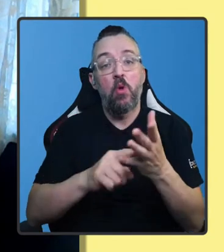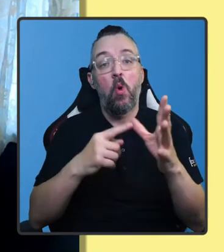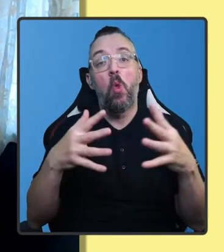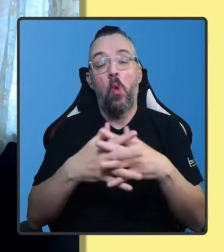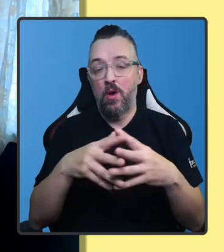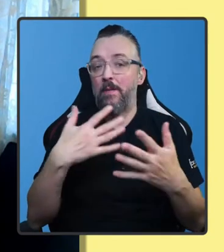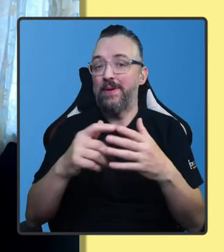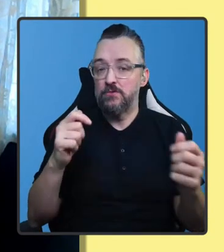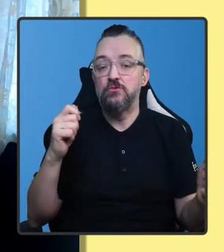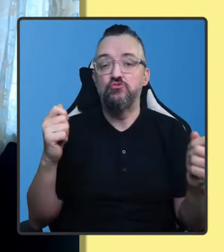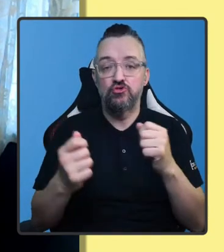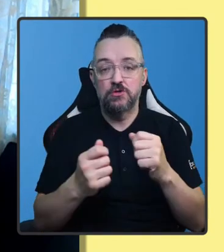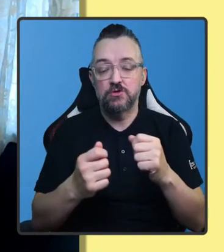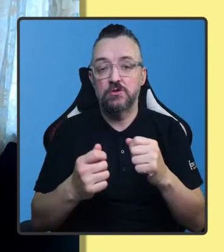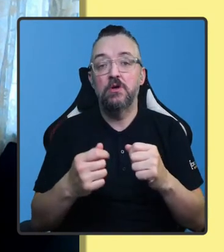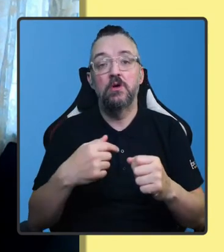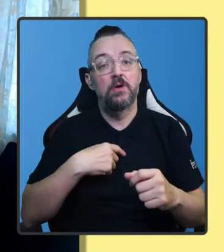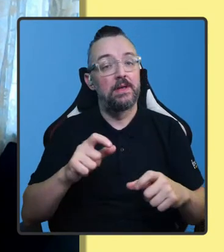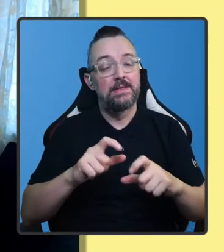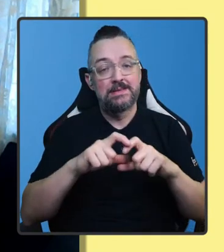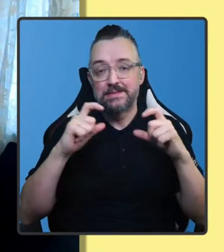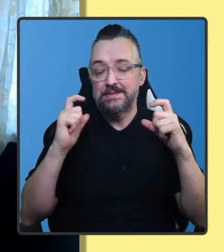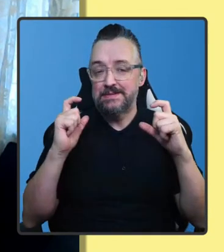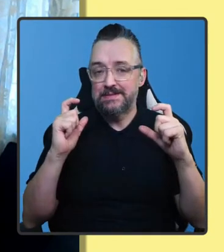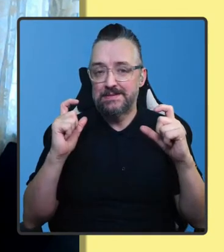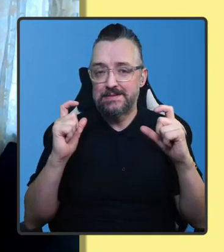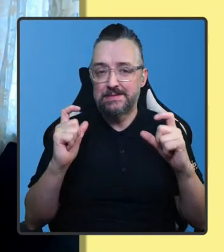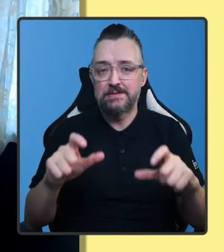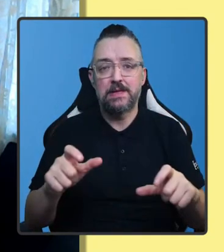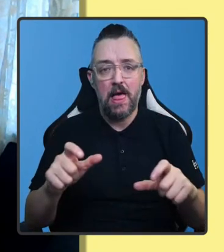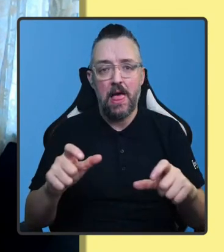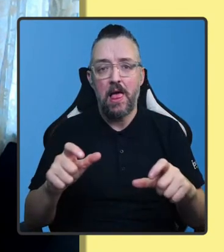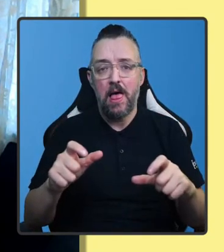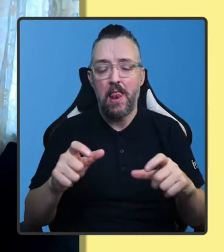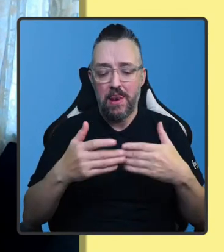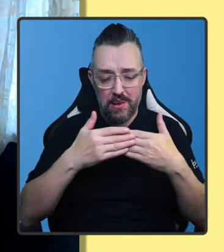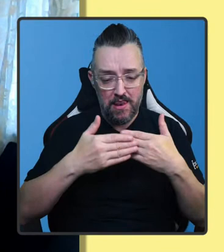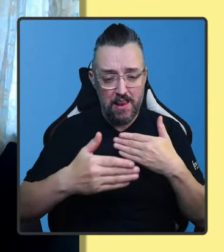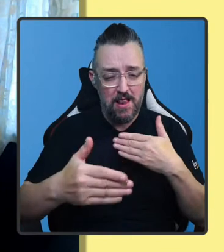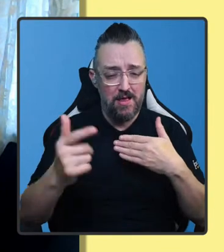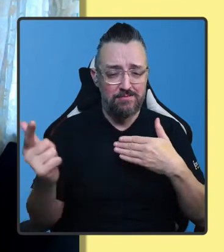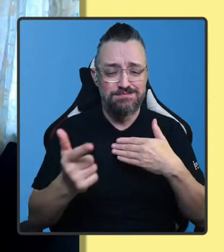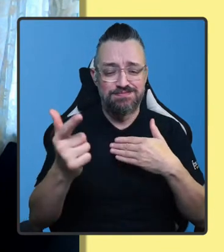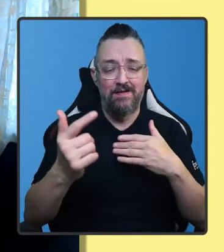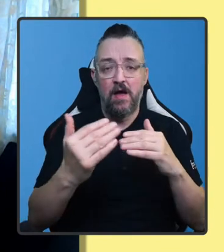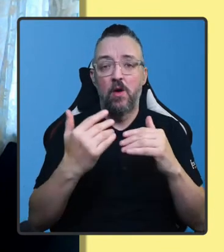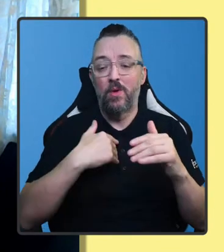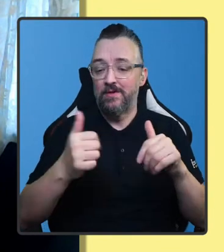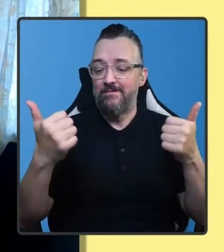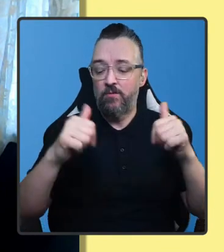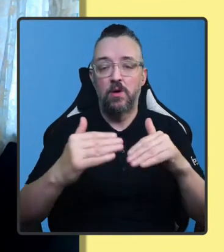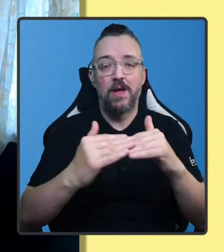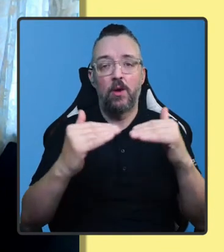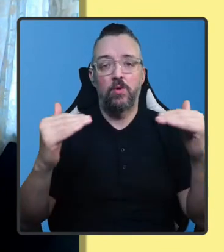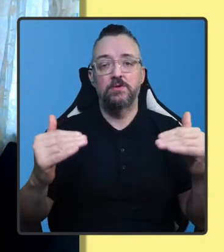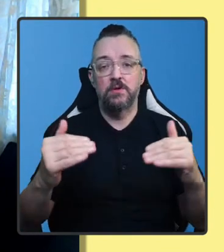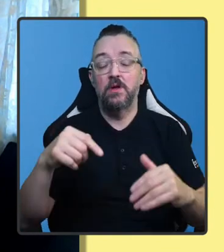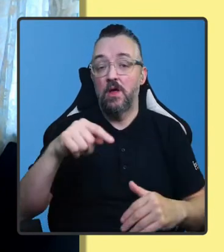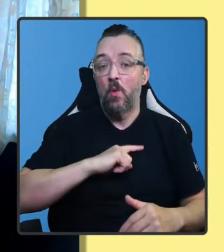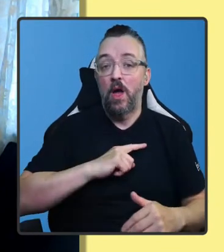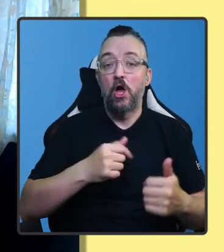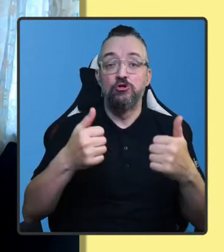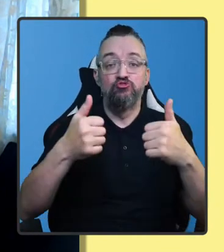progressed, but we are still a long ways away from equity. Conference, this is why this resolution is so